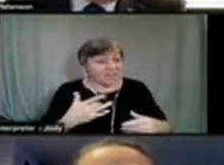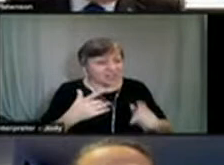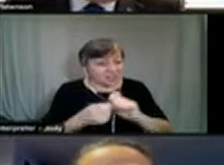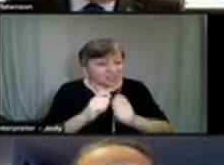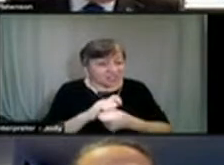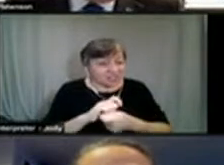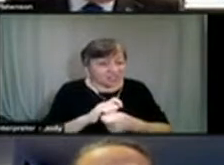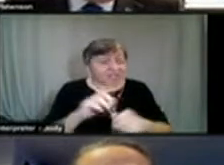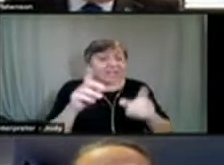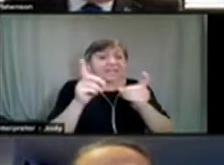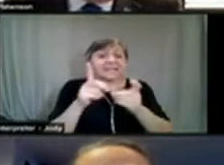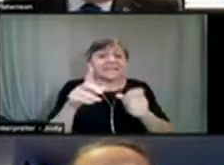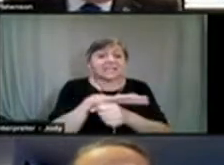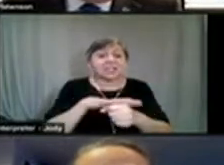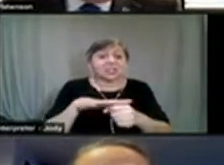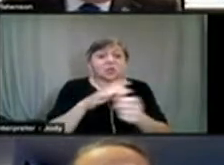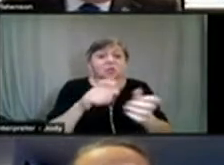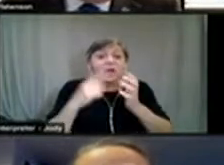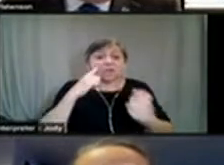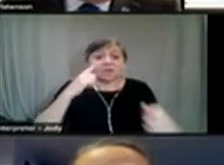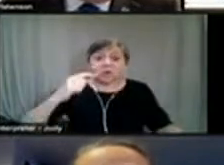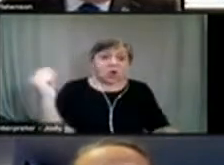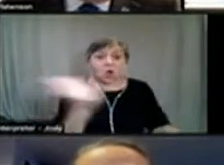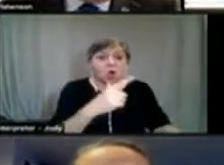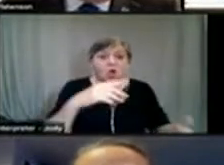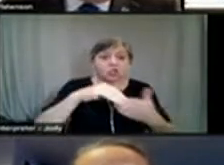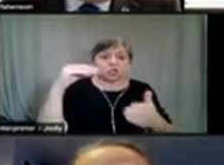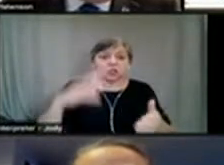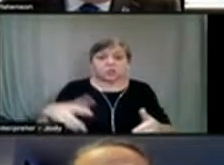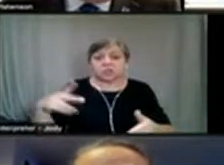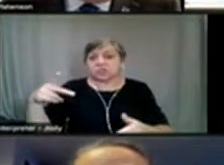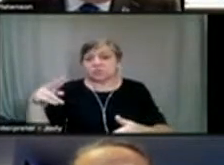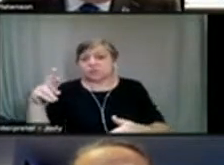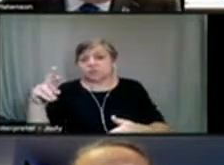shall require this for all students in grades pre-K through 12.